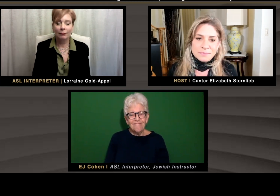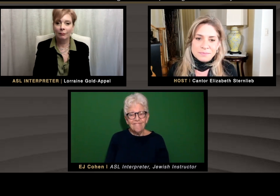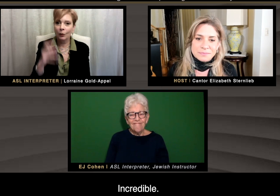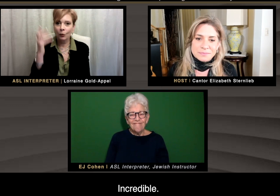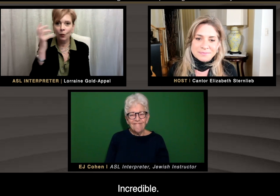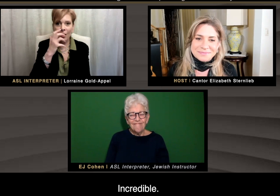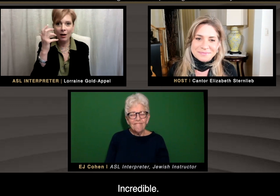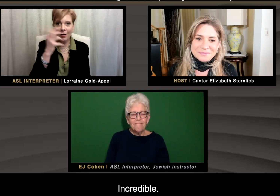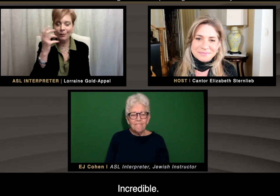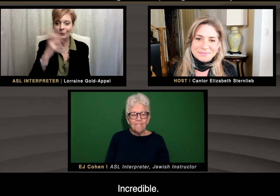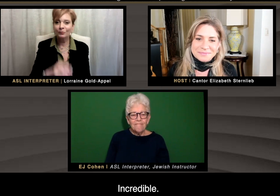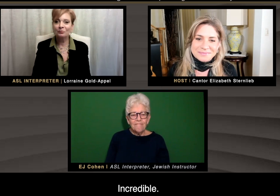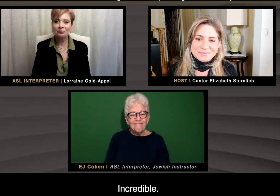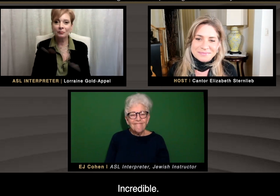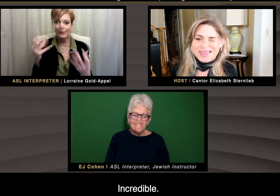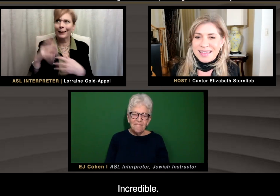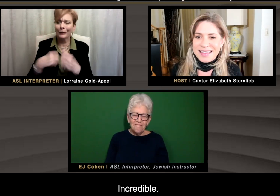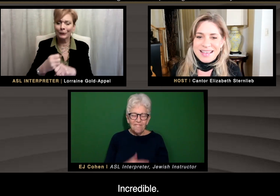Incredible.